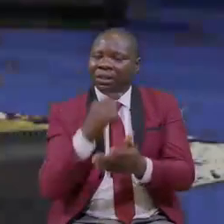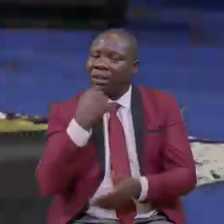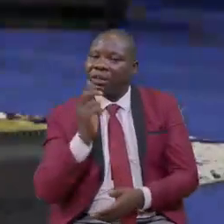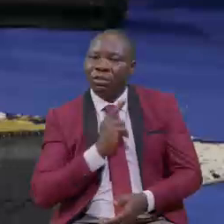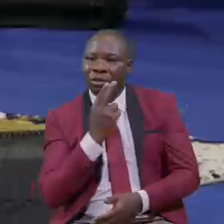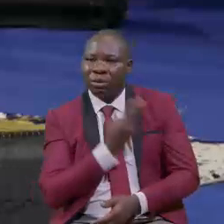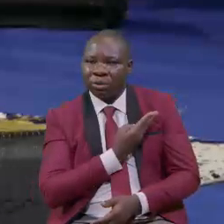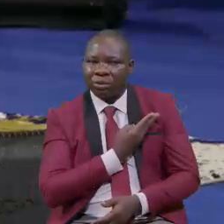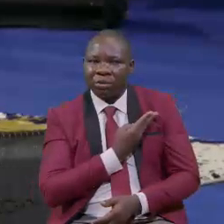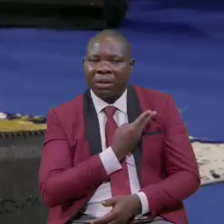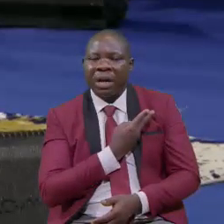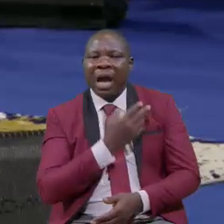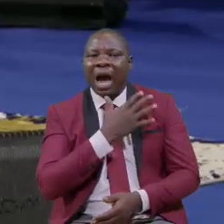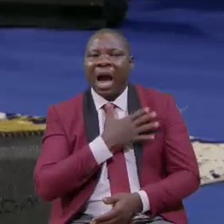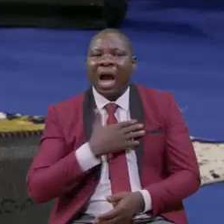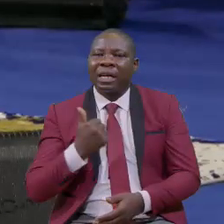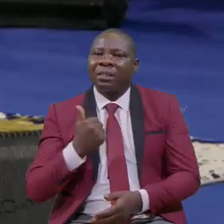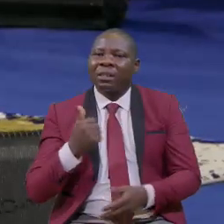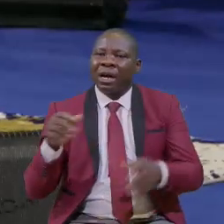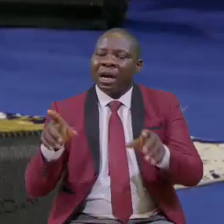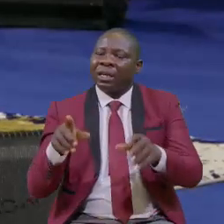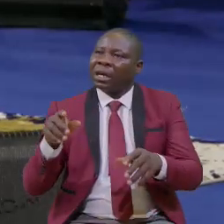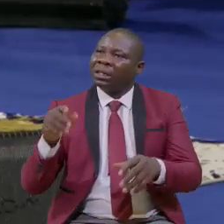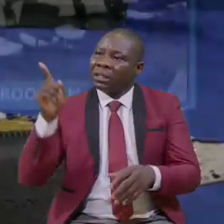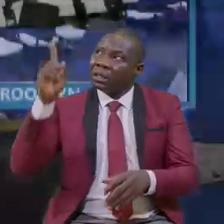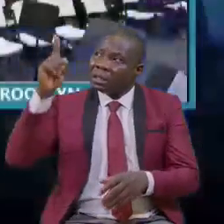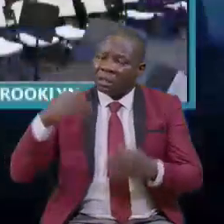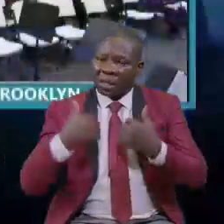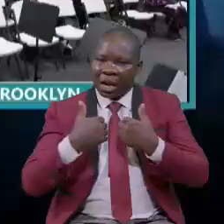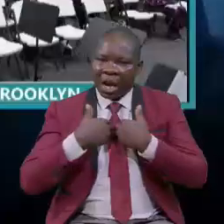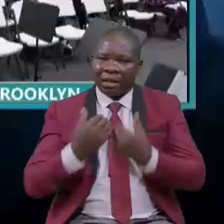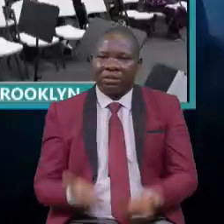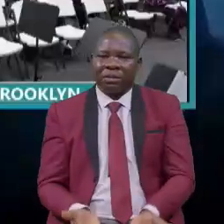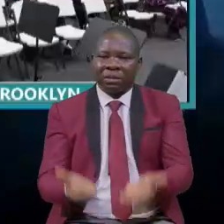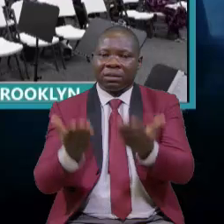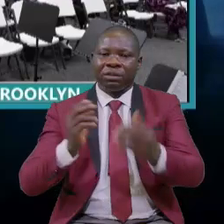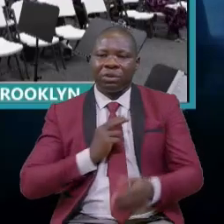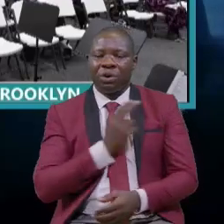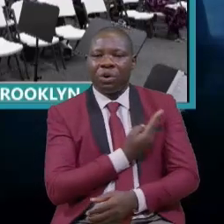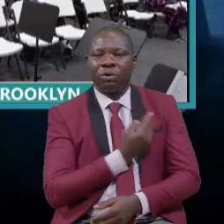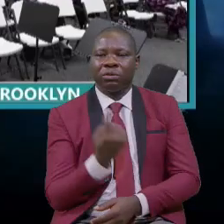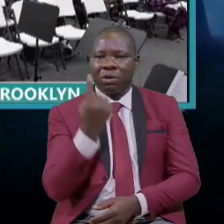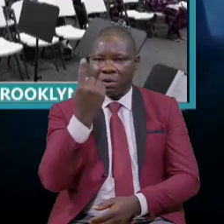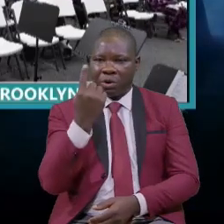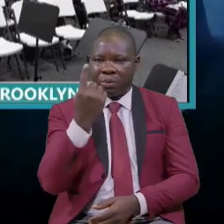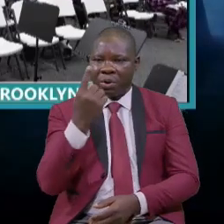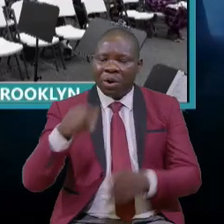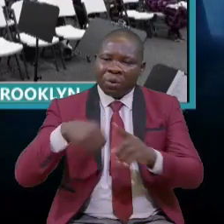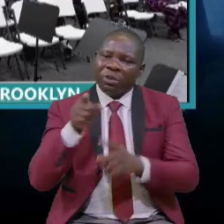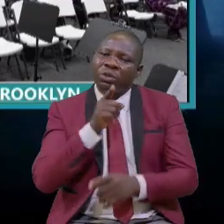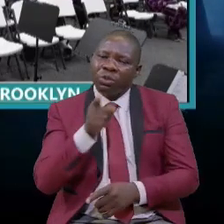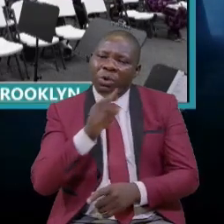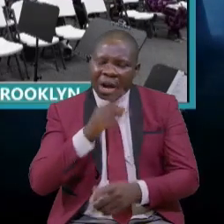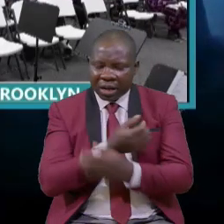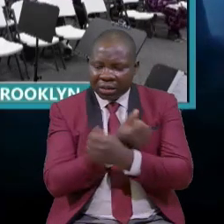us, and he has raised us up. When you are saved, you're no more in the valley, you're